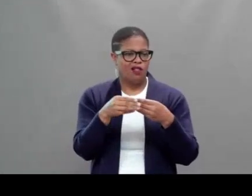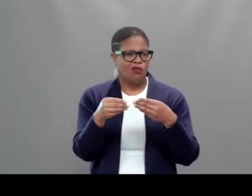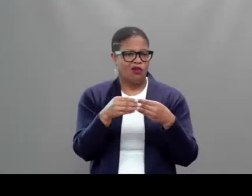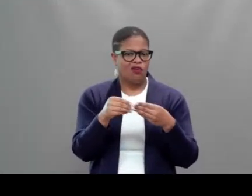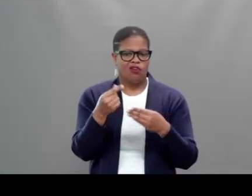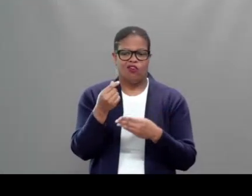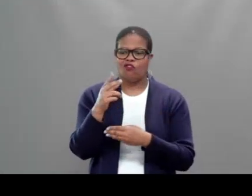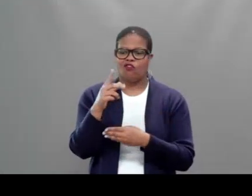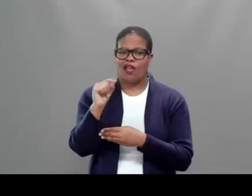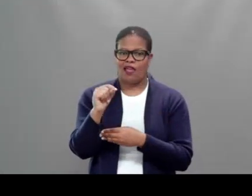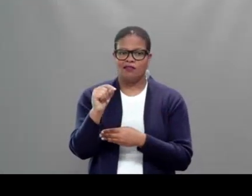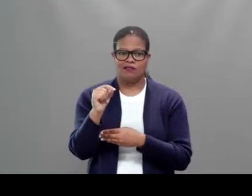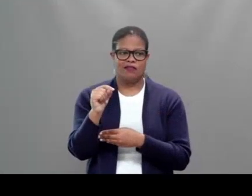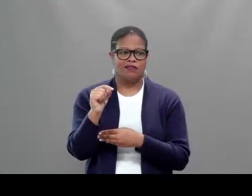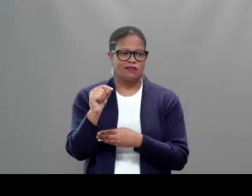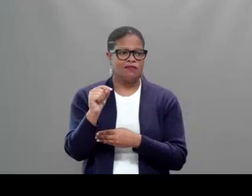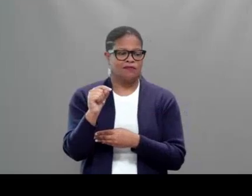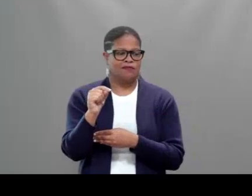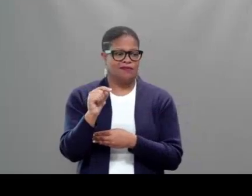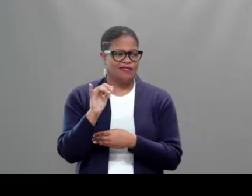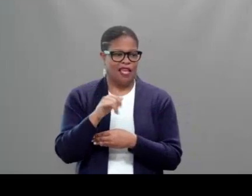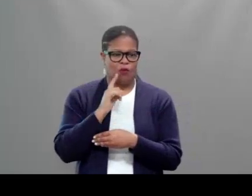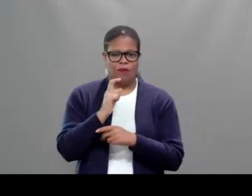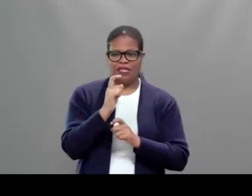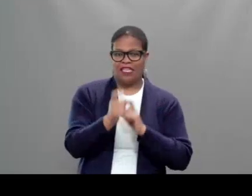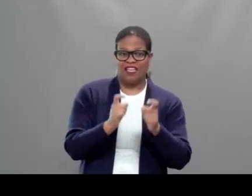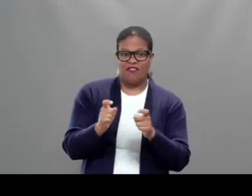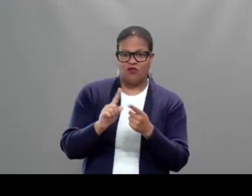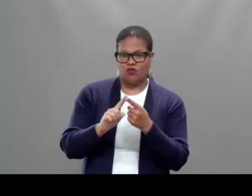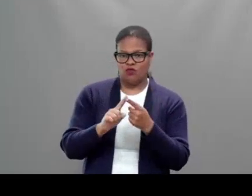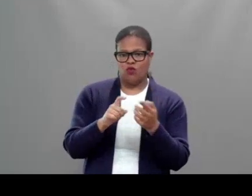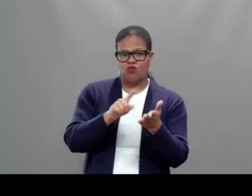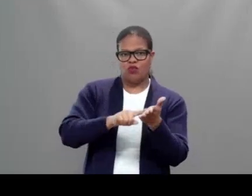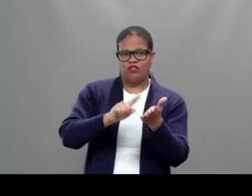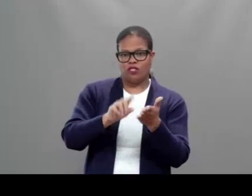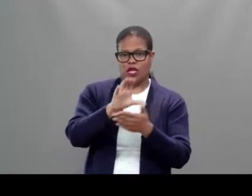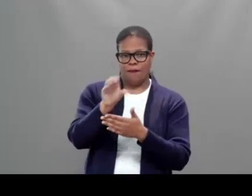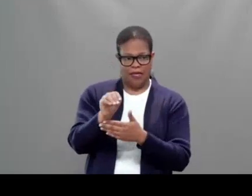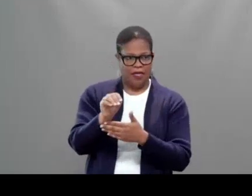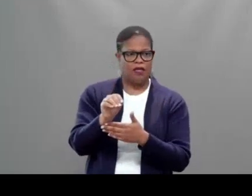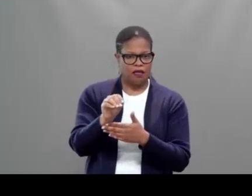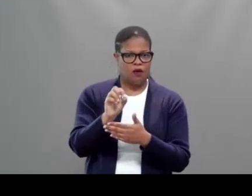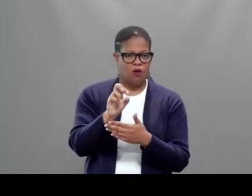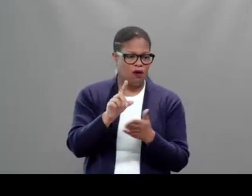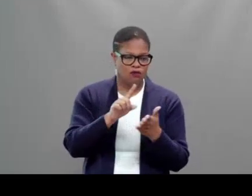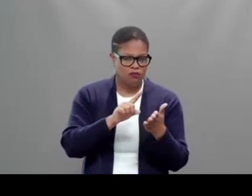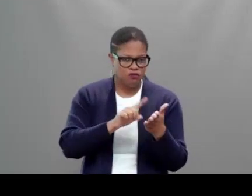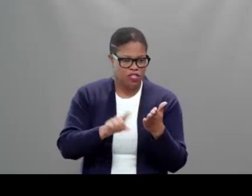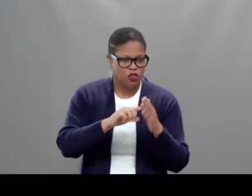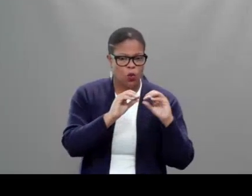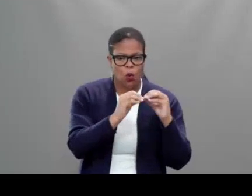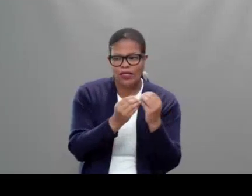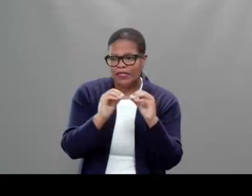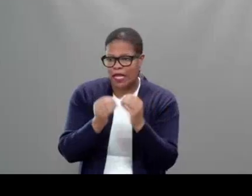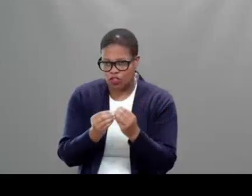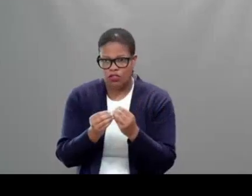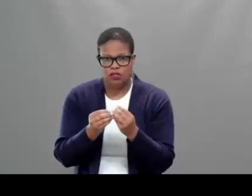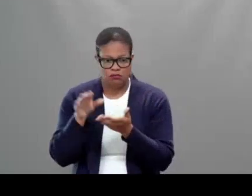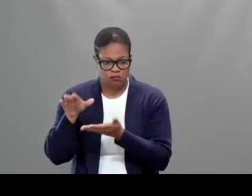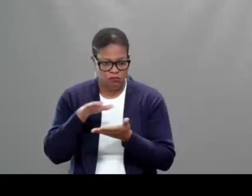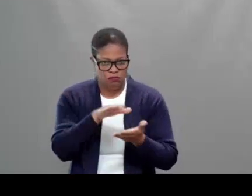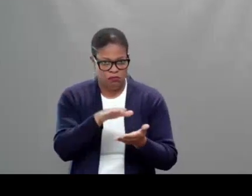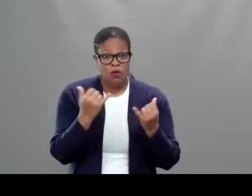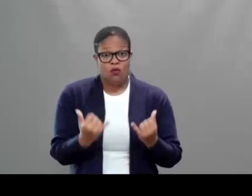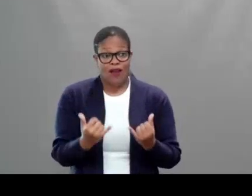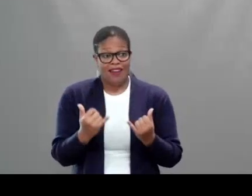$70,000 grant that is going to be given to a research company or research, organization.